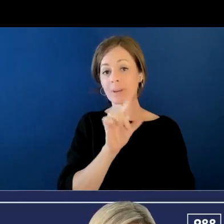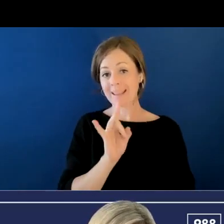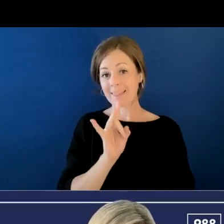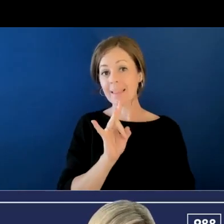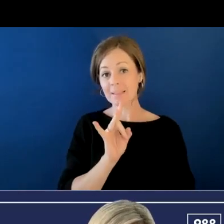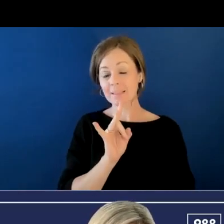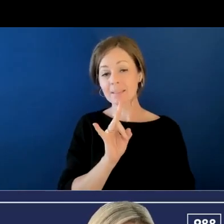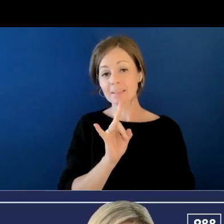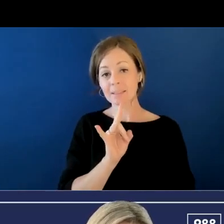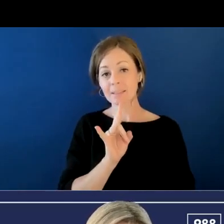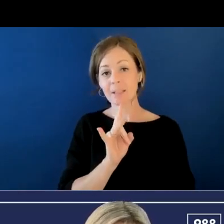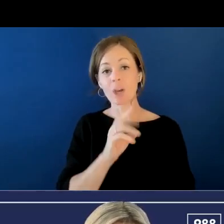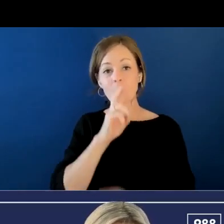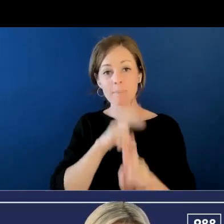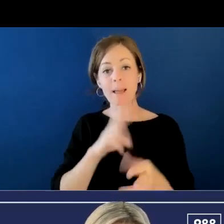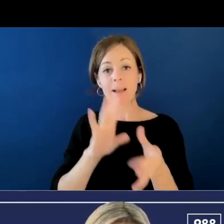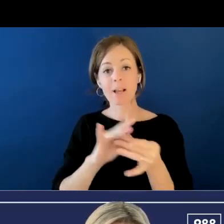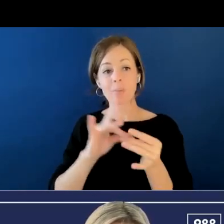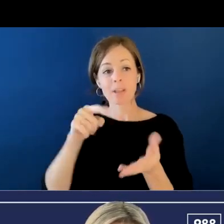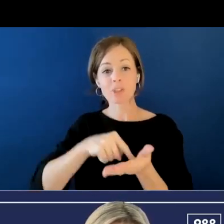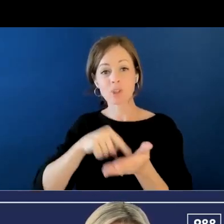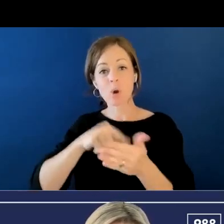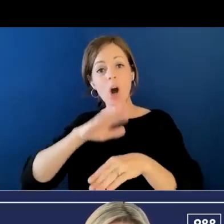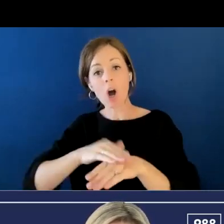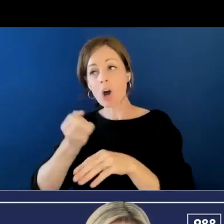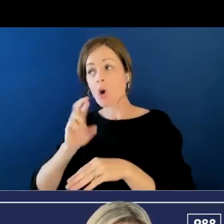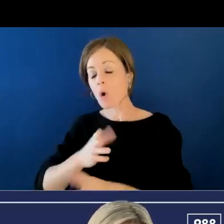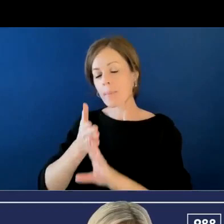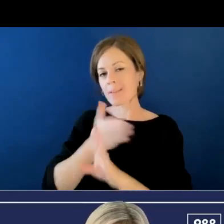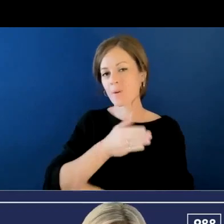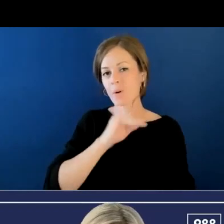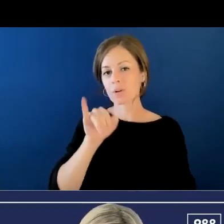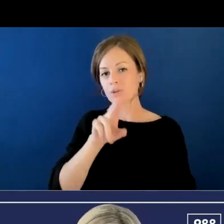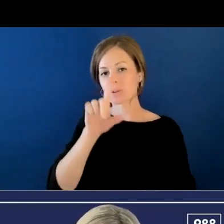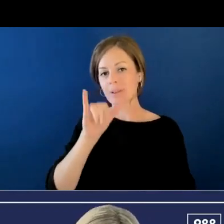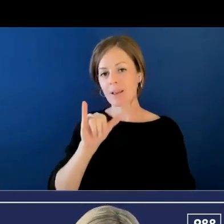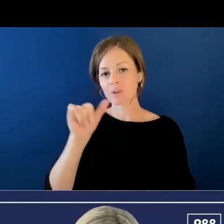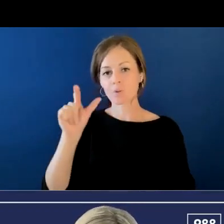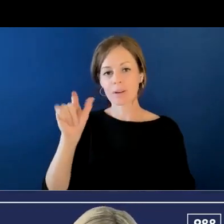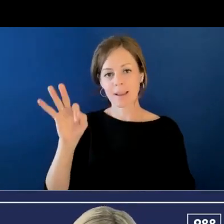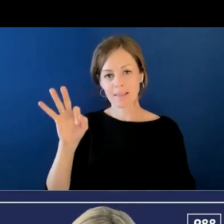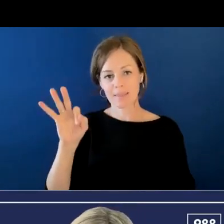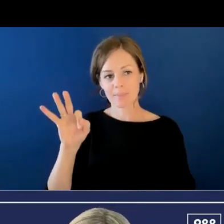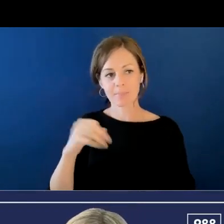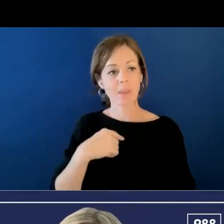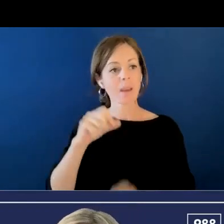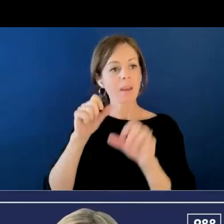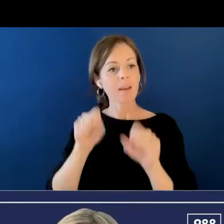and reply comments are due on or before July 29th. And I can add